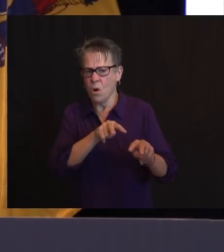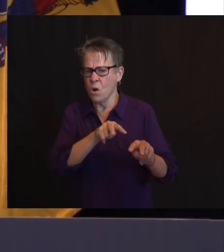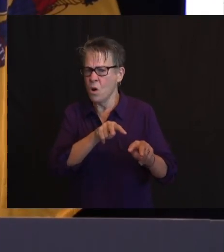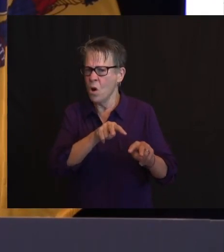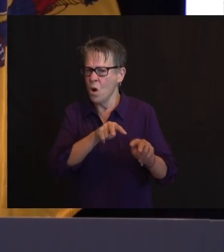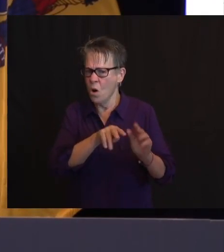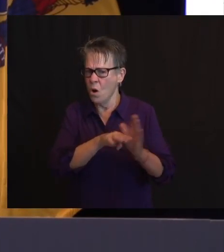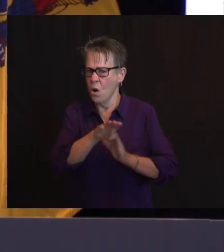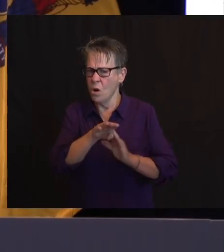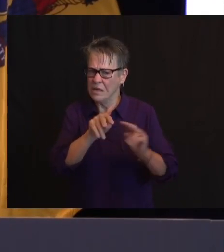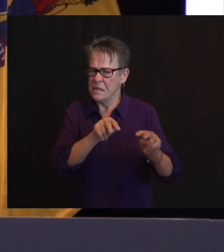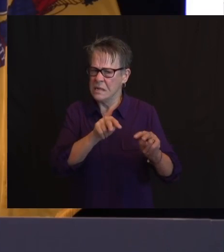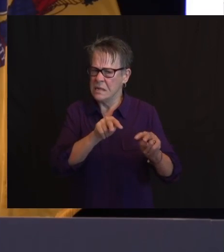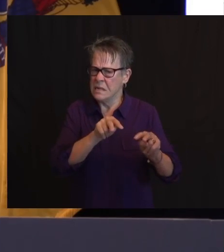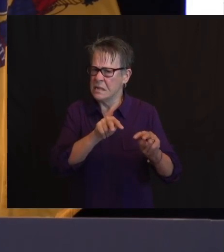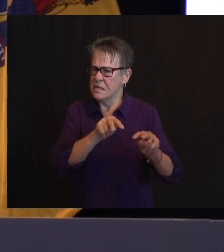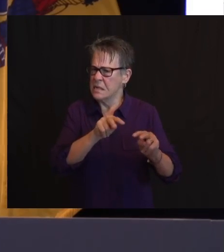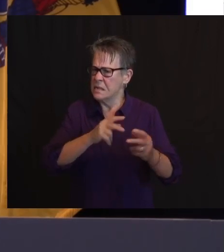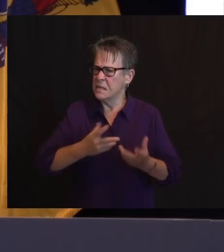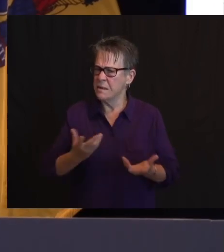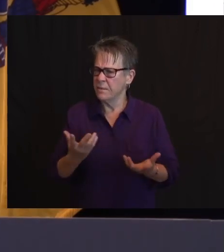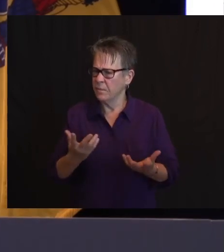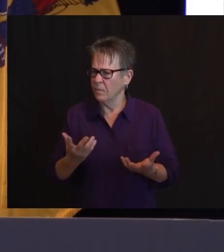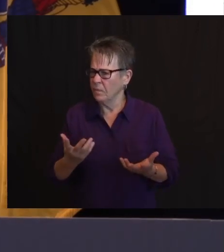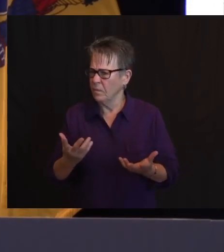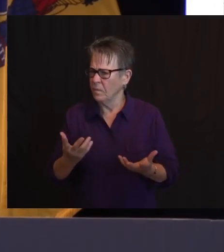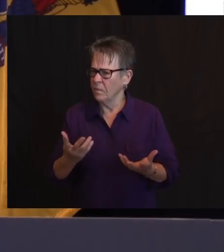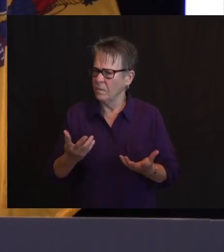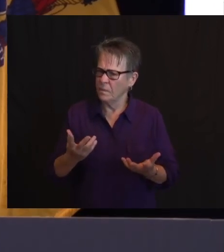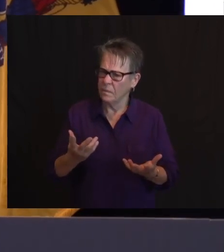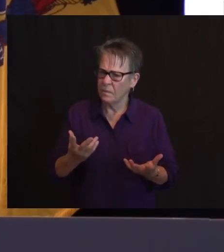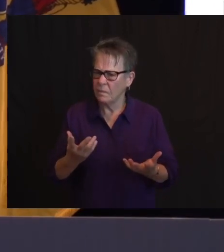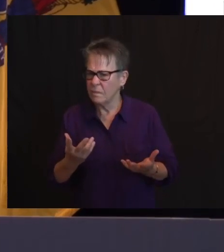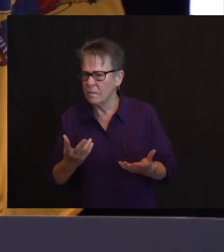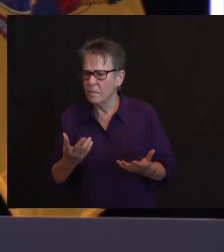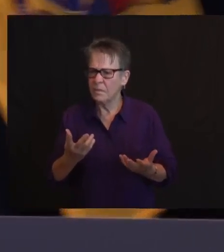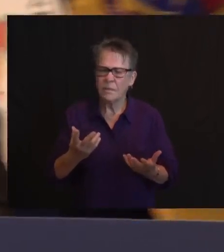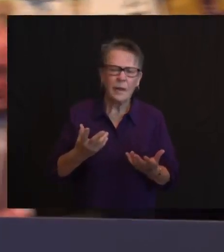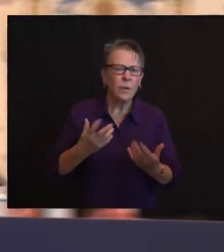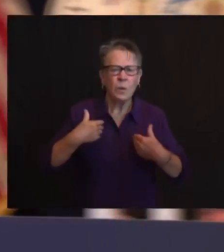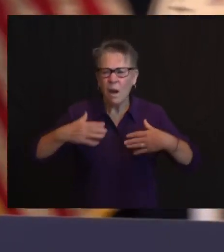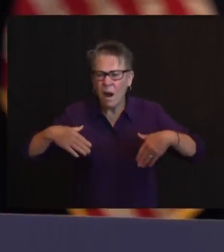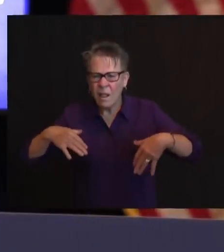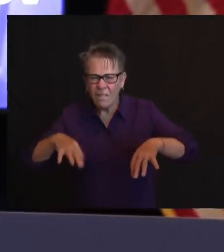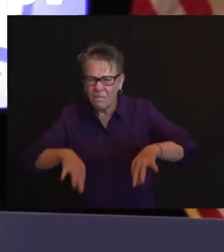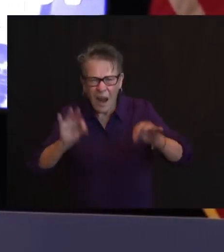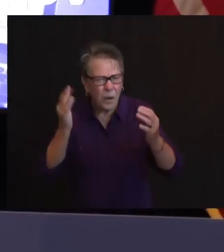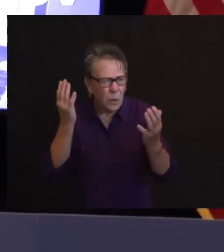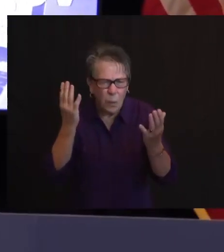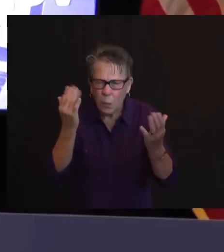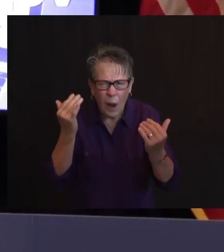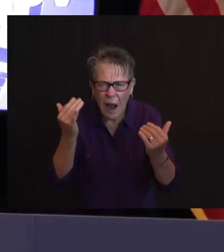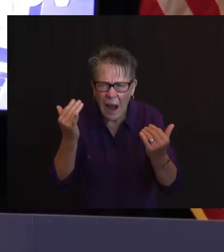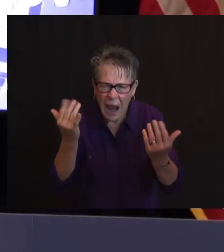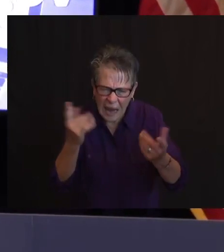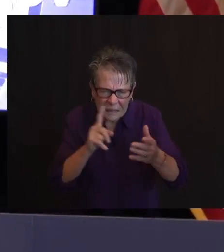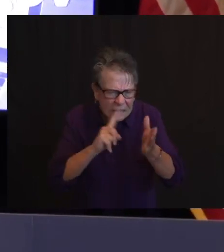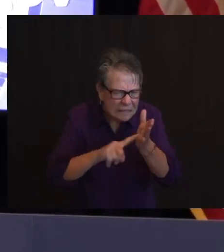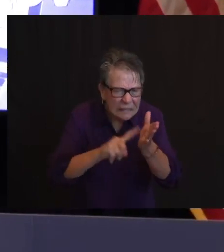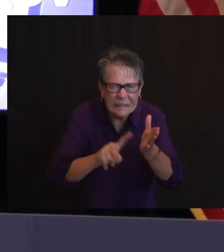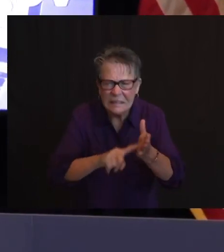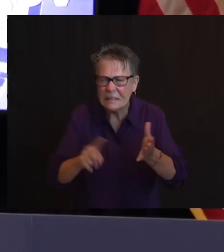religious. We have redeployed additional contact tracers into Ocean County, particularly